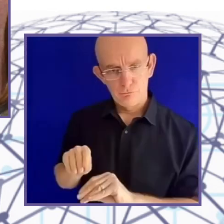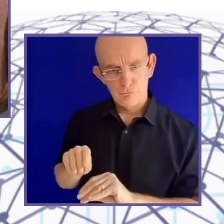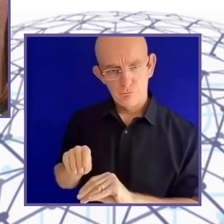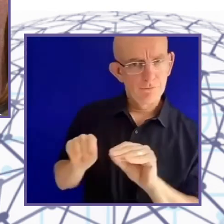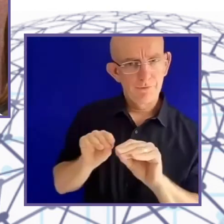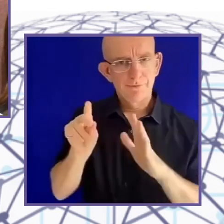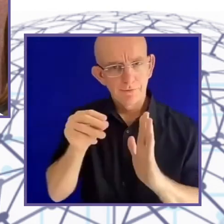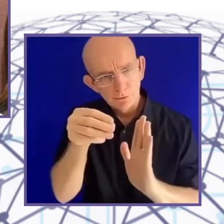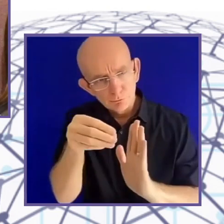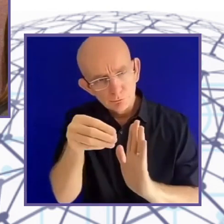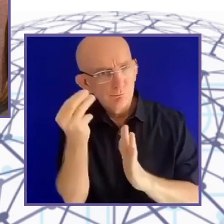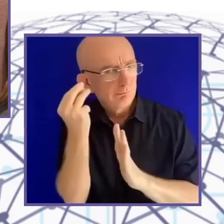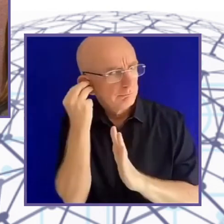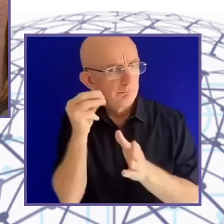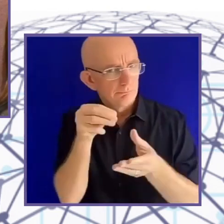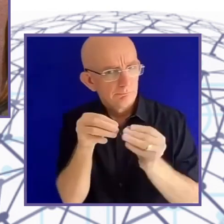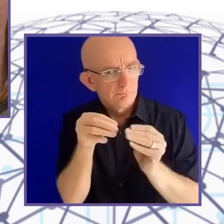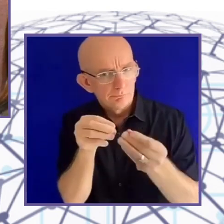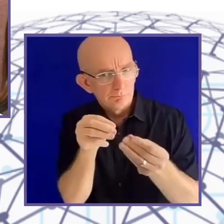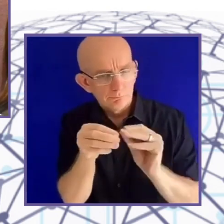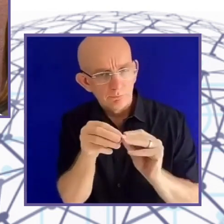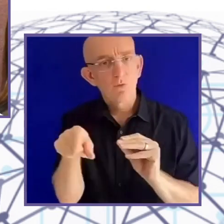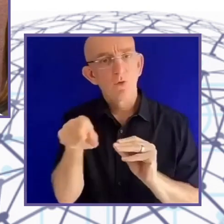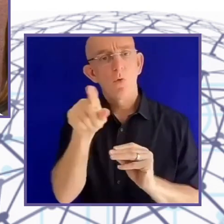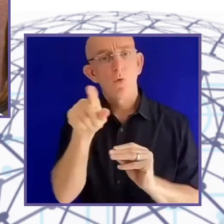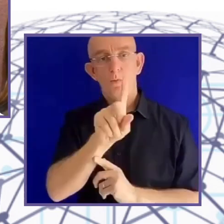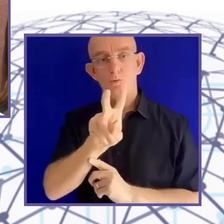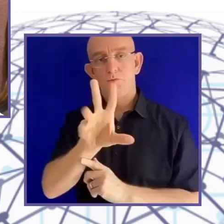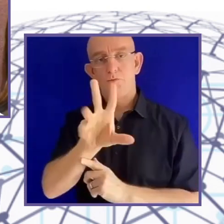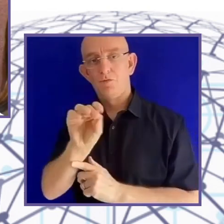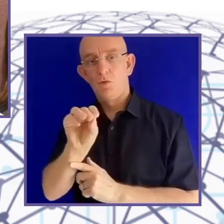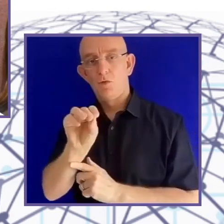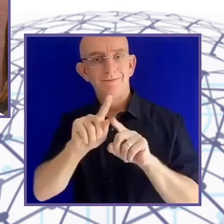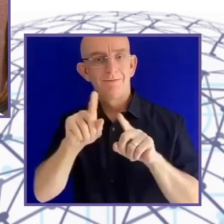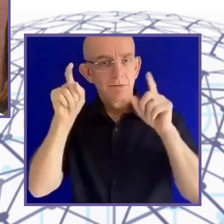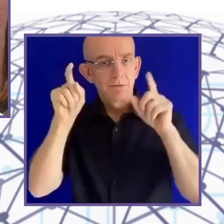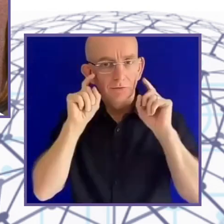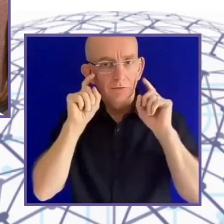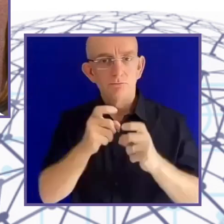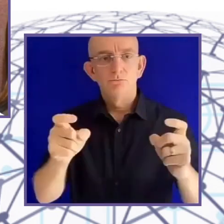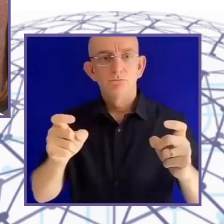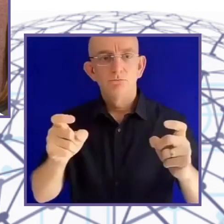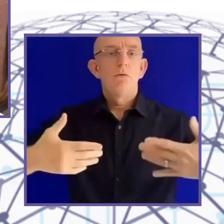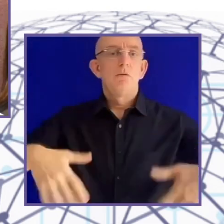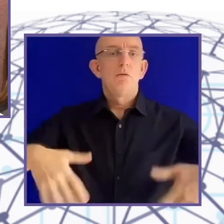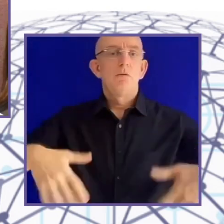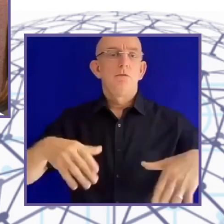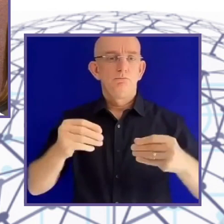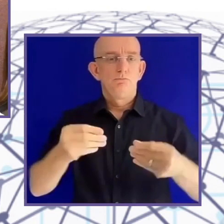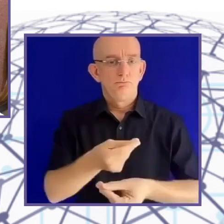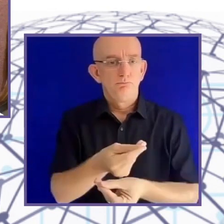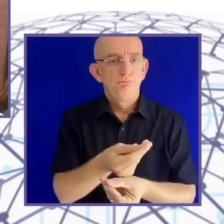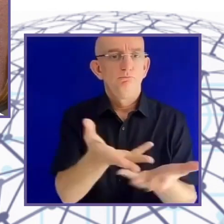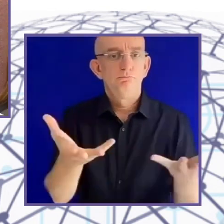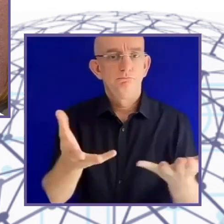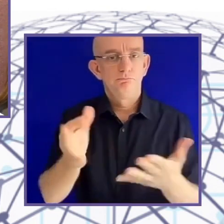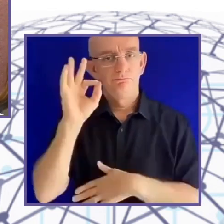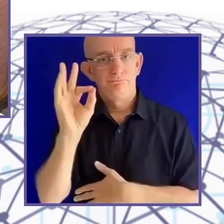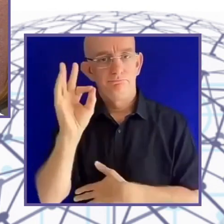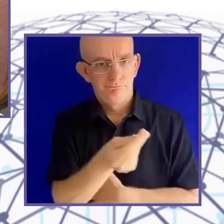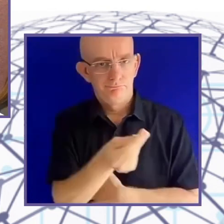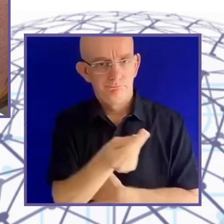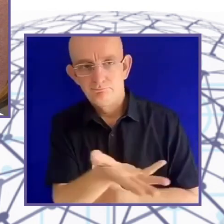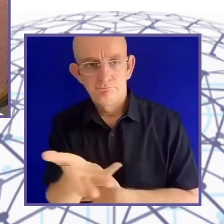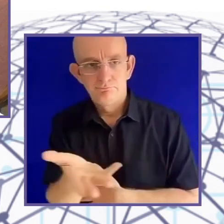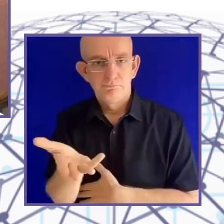Had the hearing aids not been added to the catalogue and procured through UNICEF, the government of Rwanda would have paid